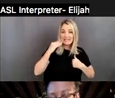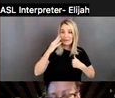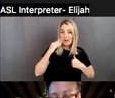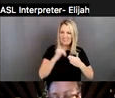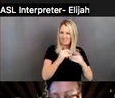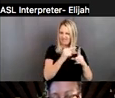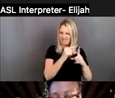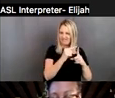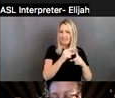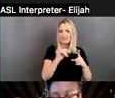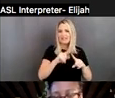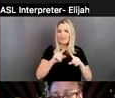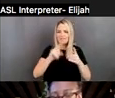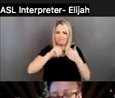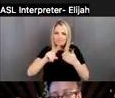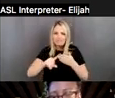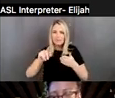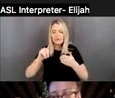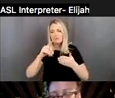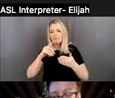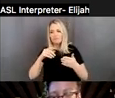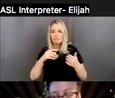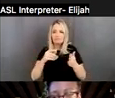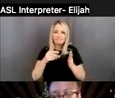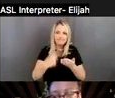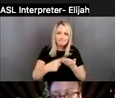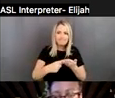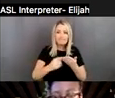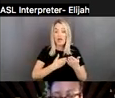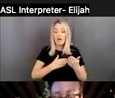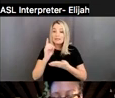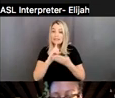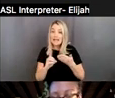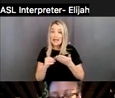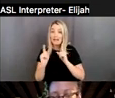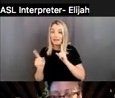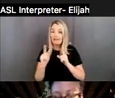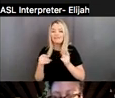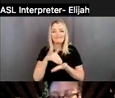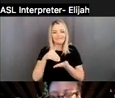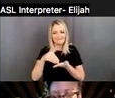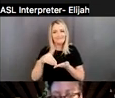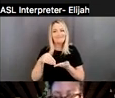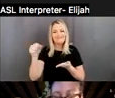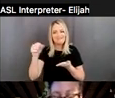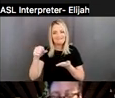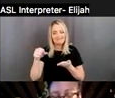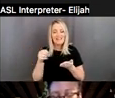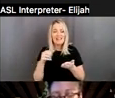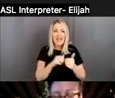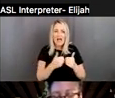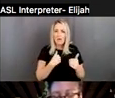qualitative research methods and shows up in our design conversations a lot. It's how we move through and respond to